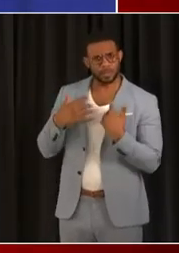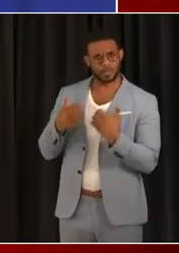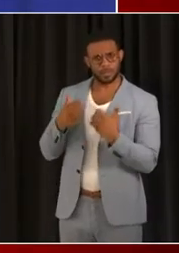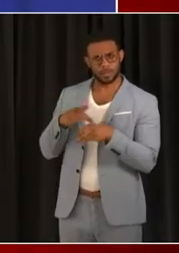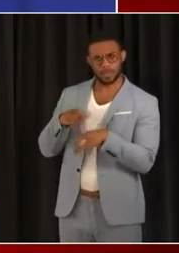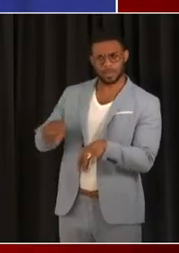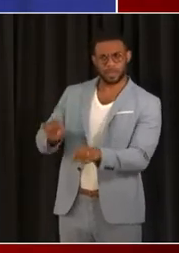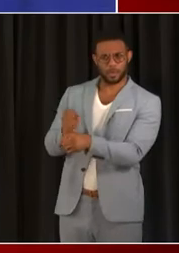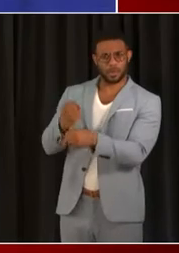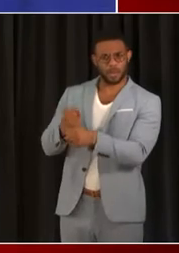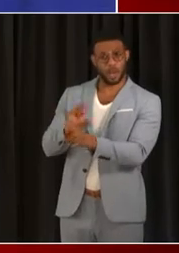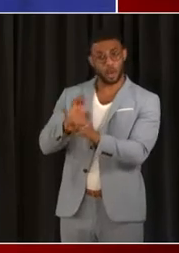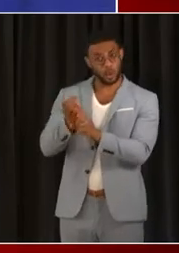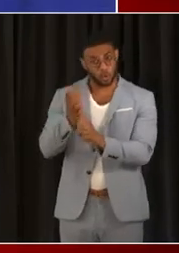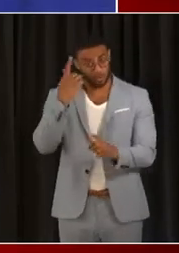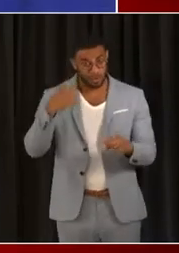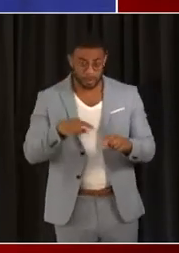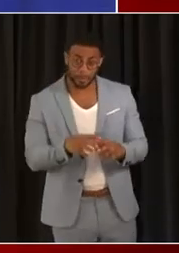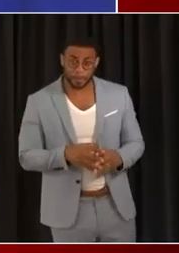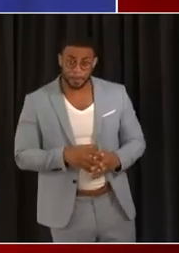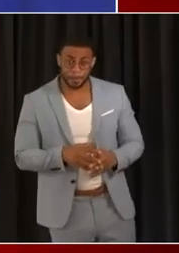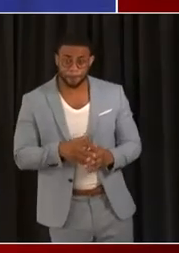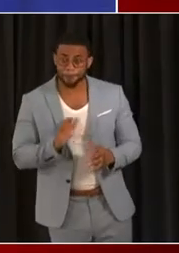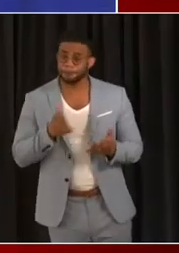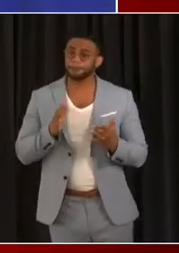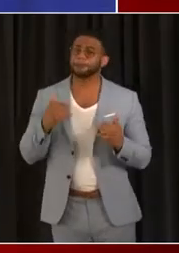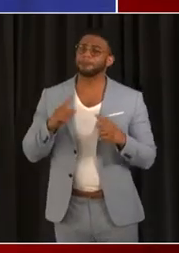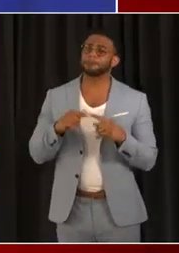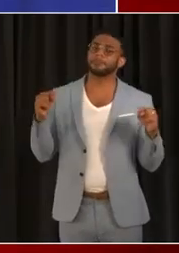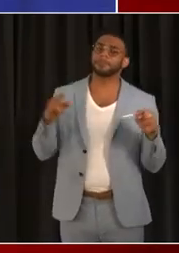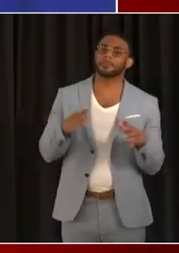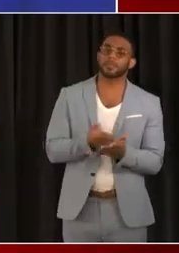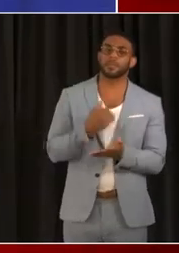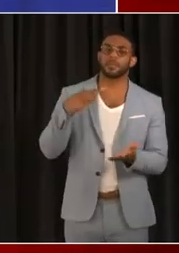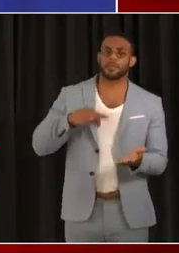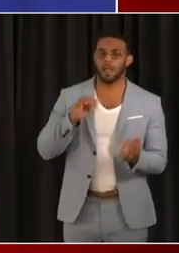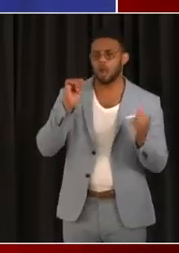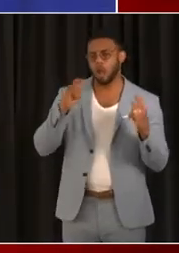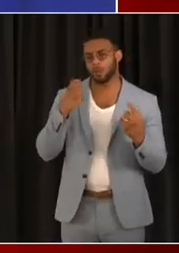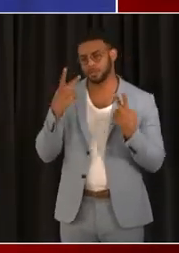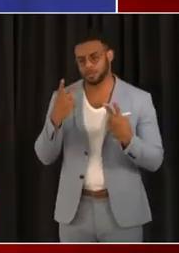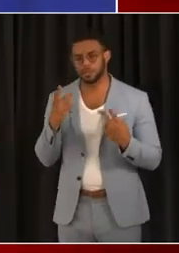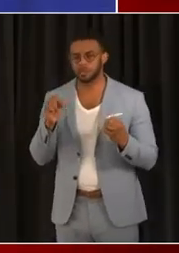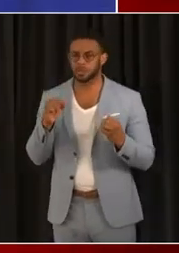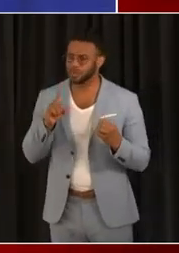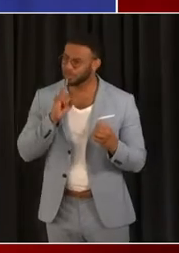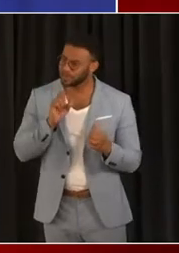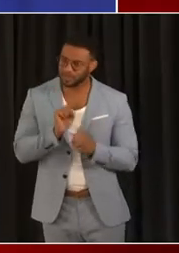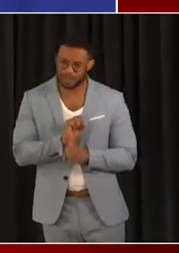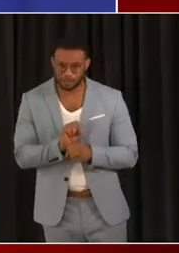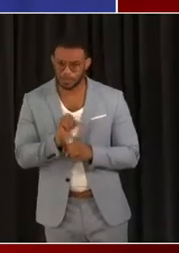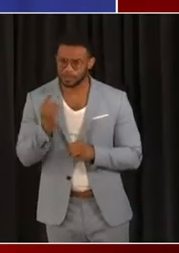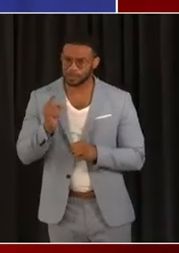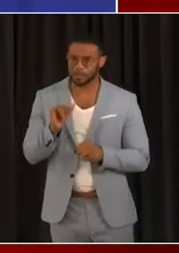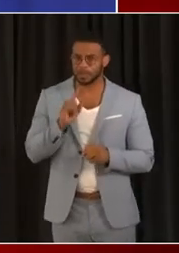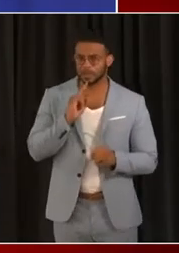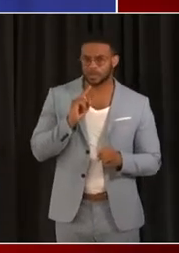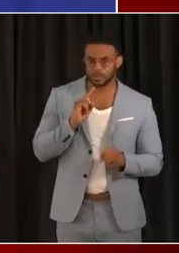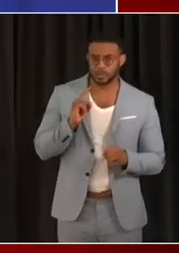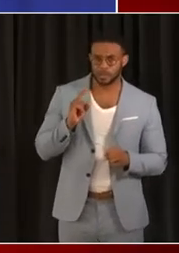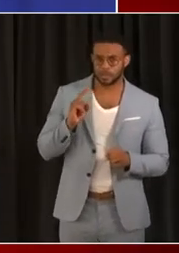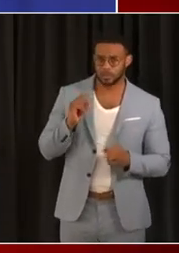at the space that they've created culturally for us that allows us to come here and take advantage of all that we see. So it is absolutely something